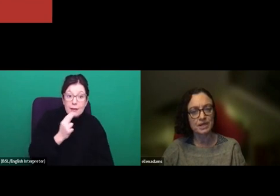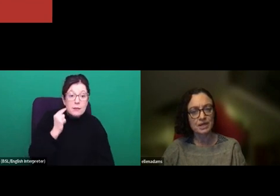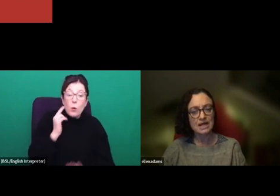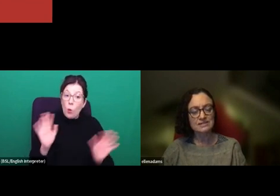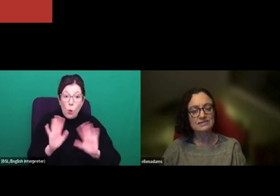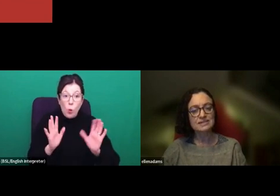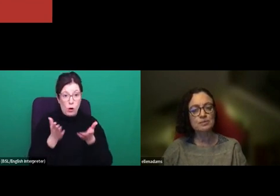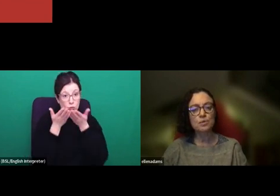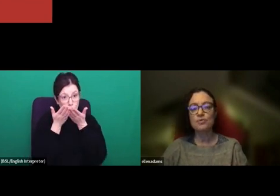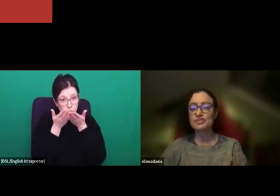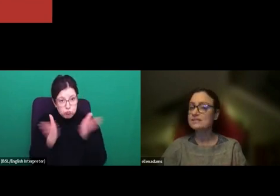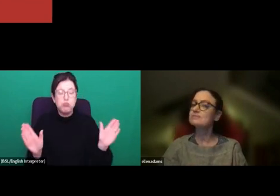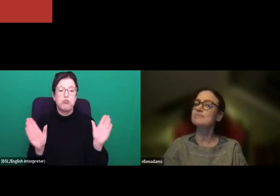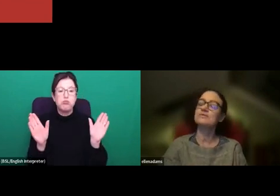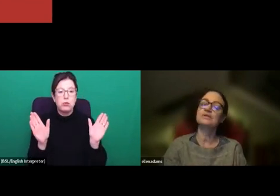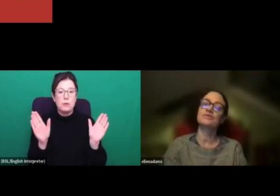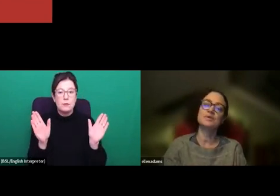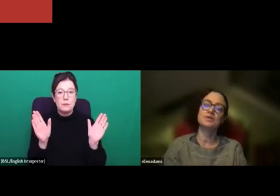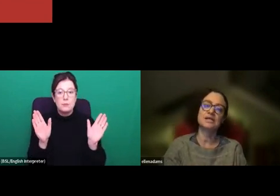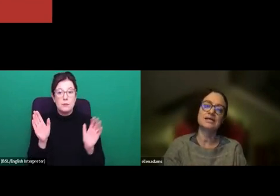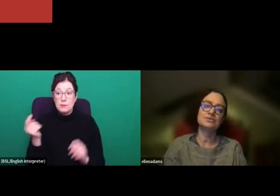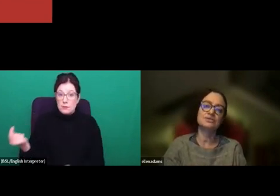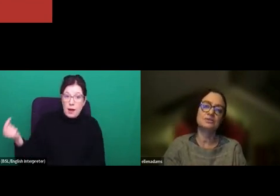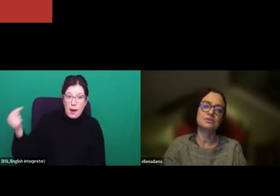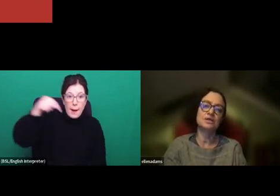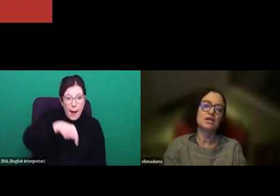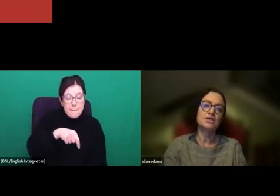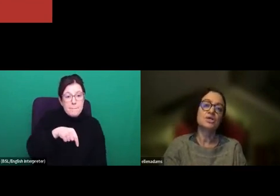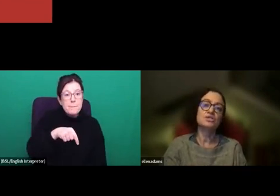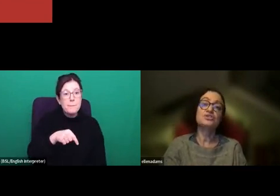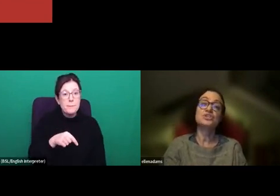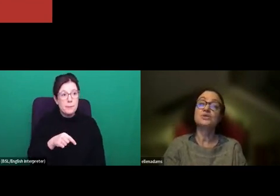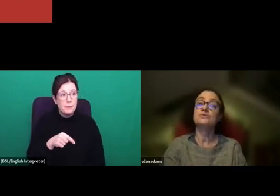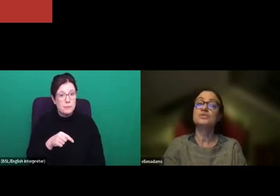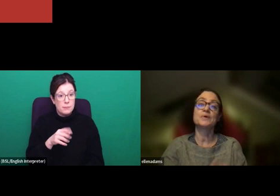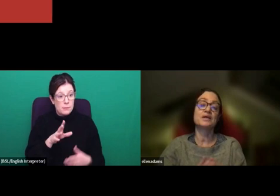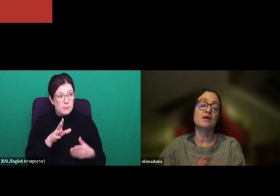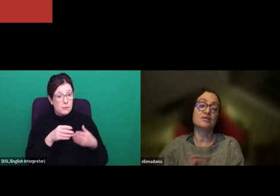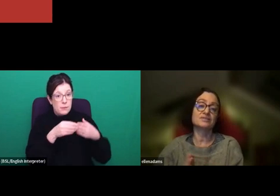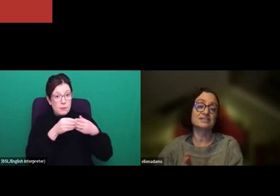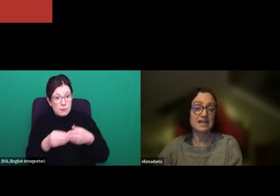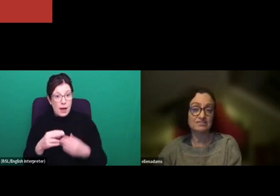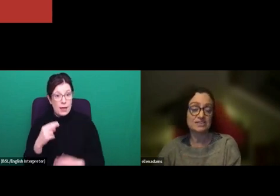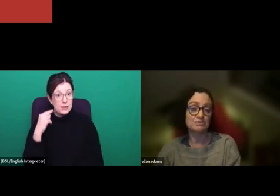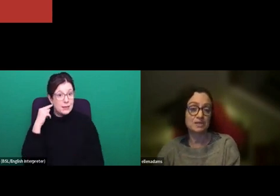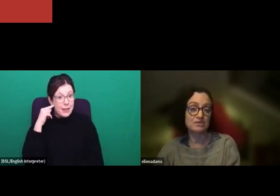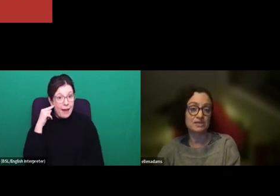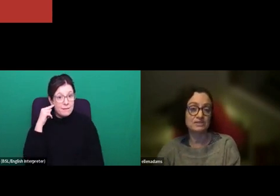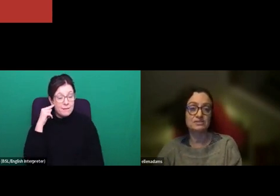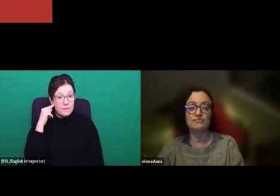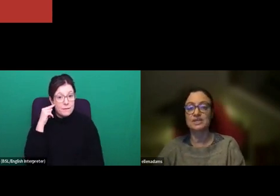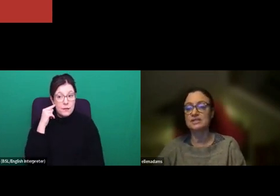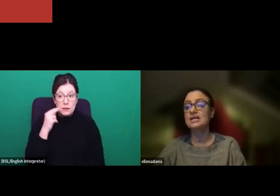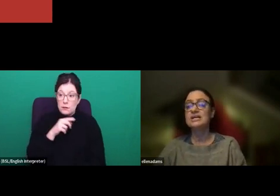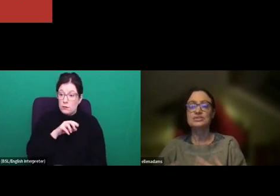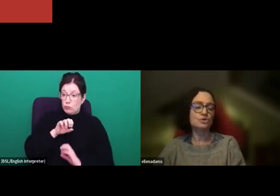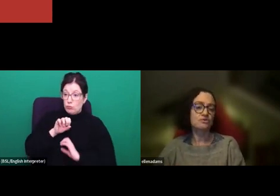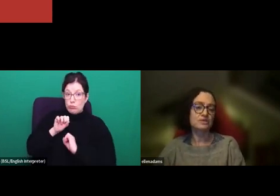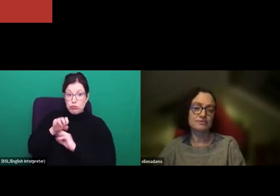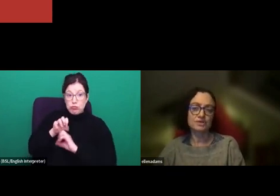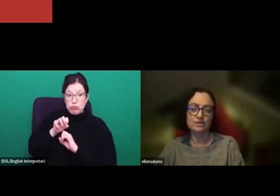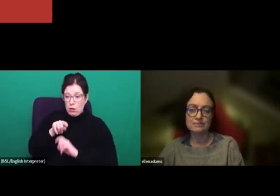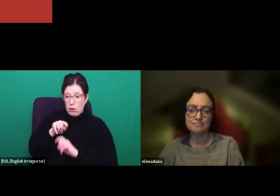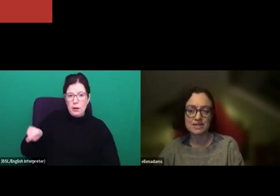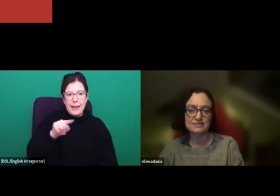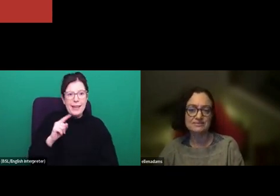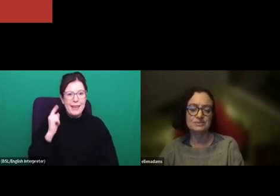people, and to see what these modes of communication could do to enhance their experience of the